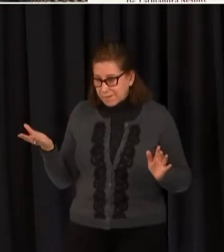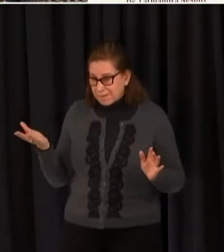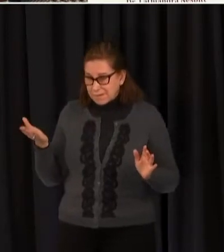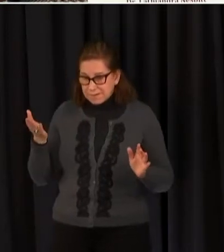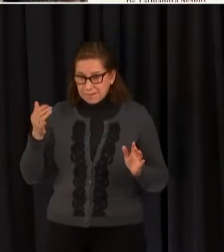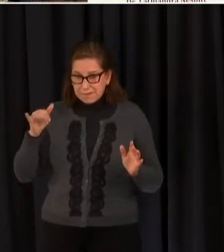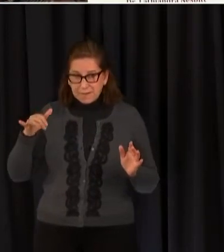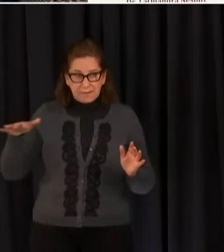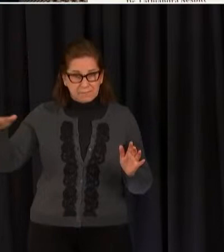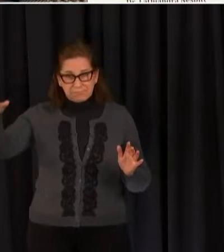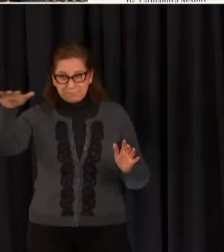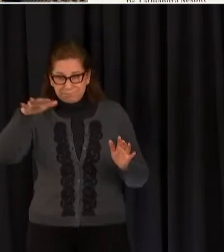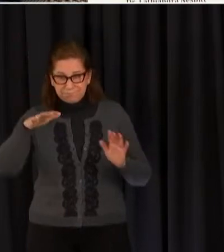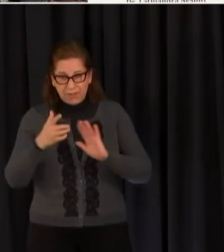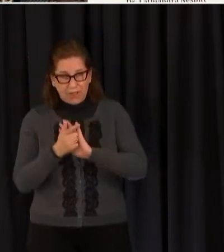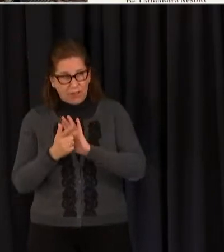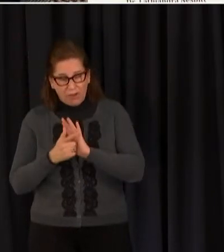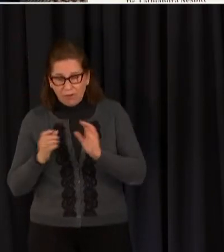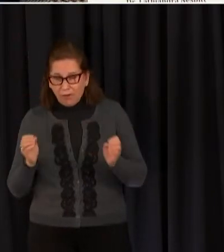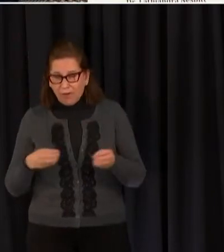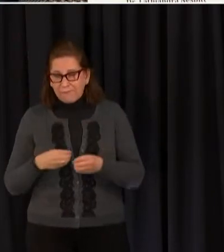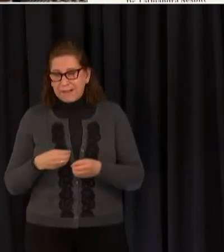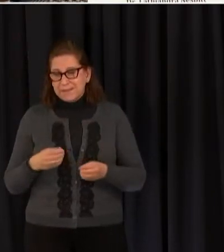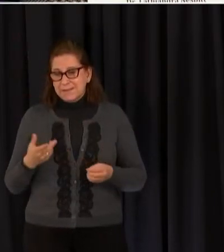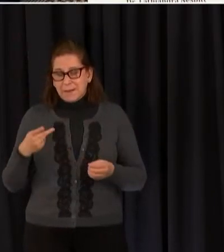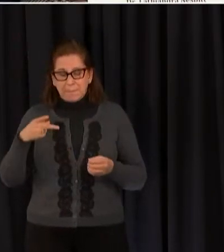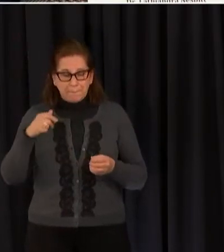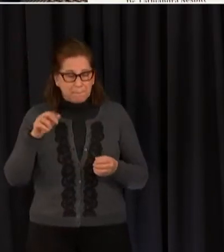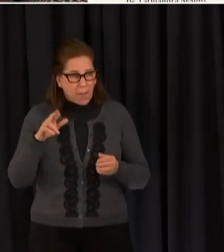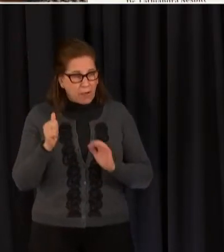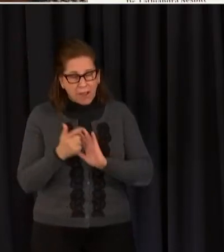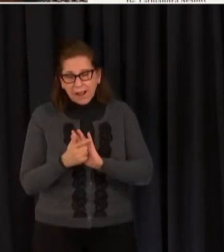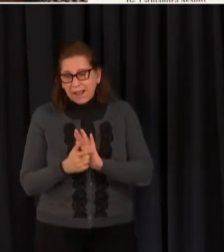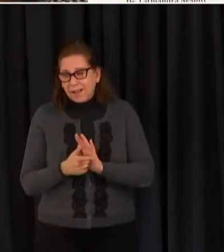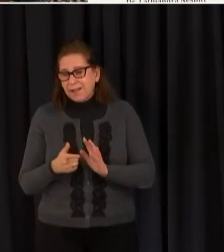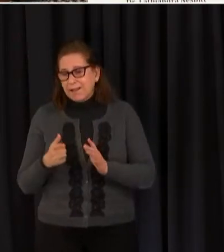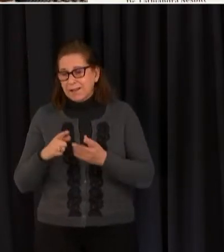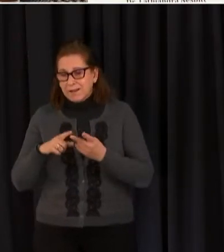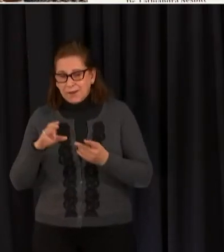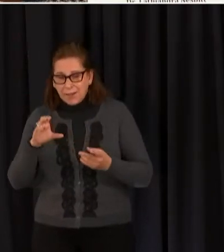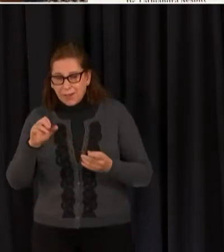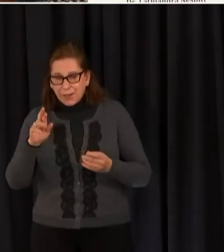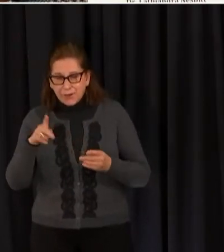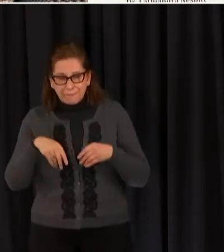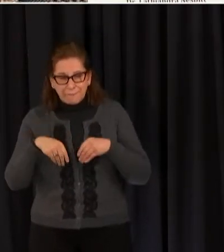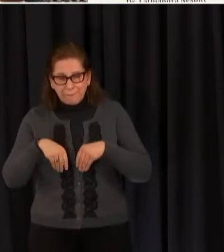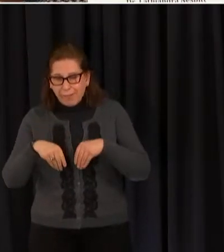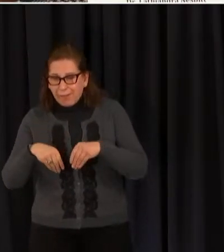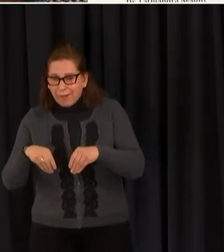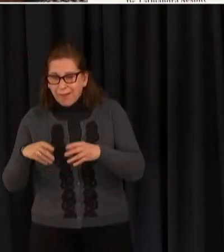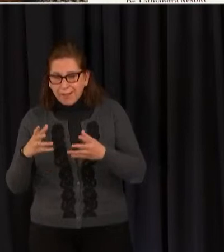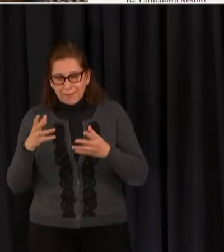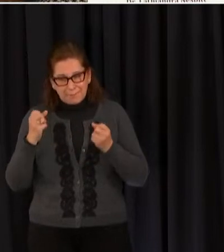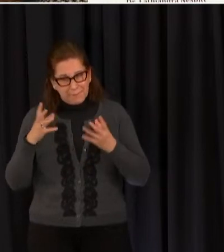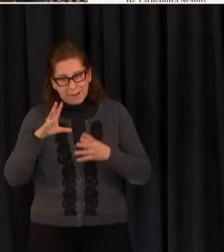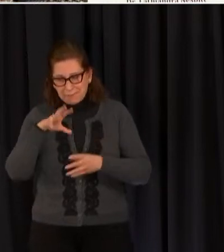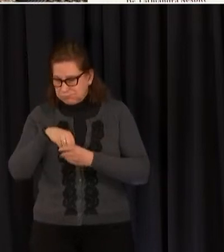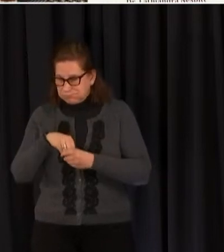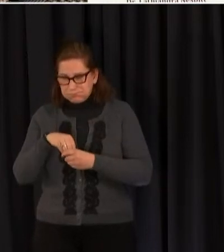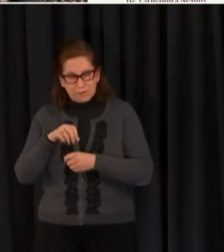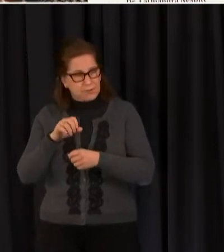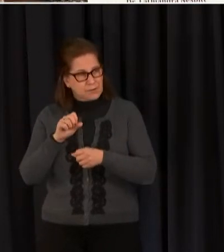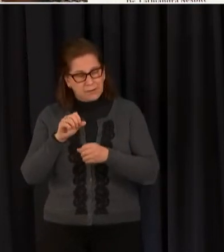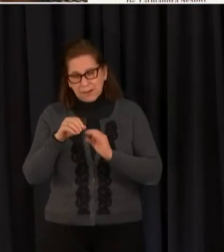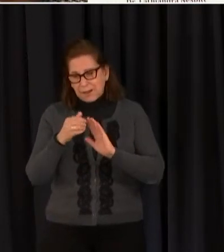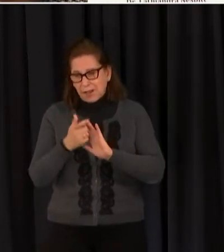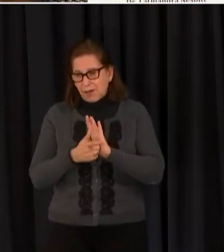a big law office where there's paralegals and legal secretaries and a host of individuals, some of whom may be working remotely right now,